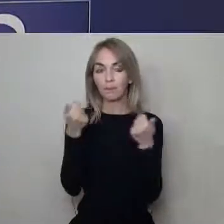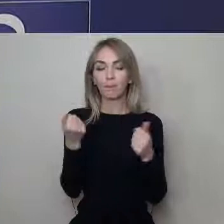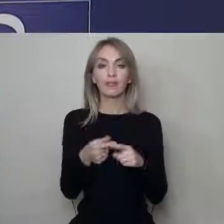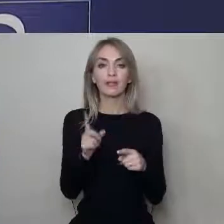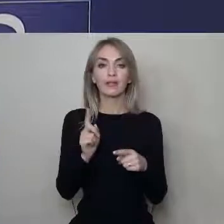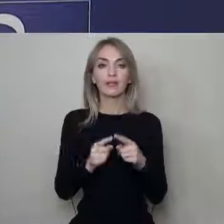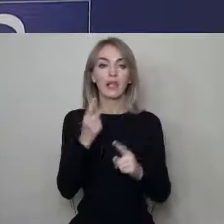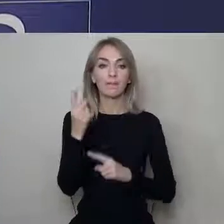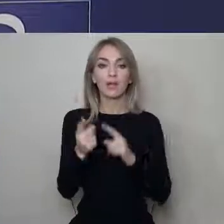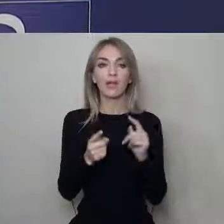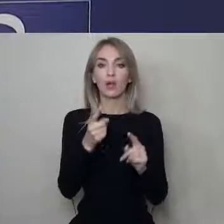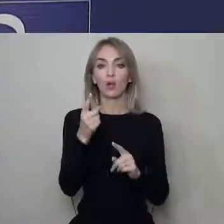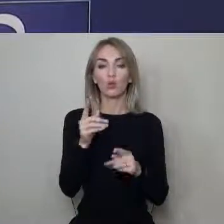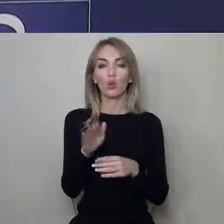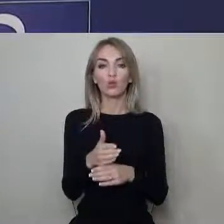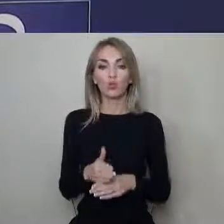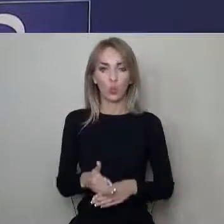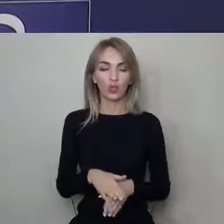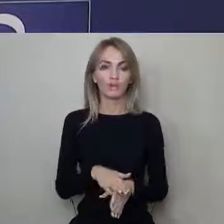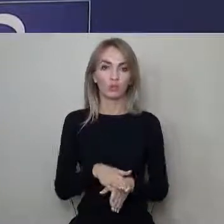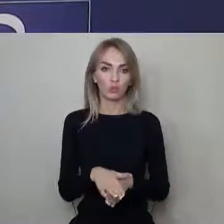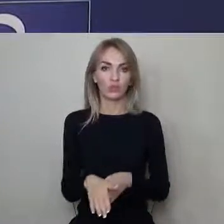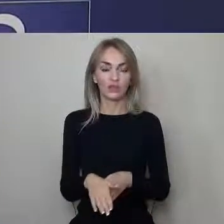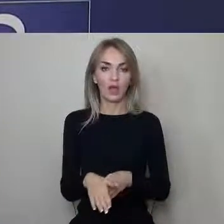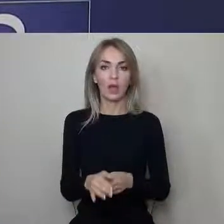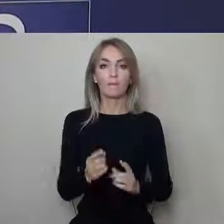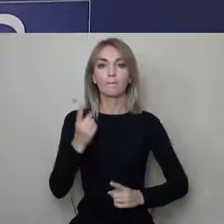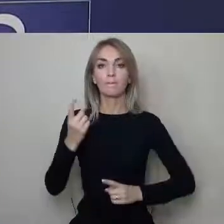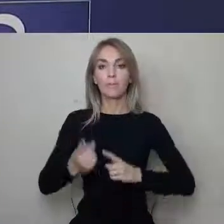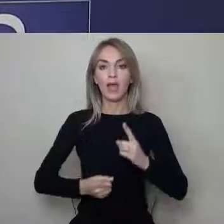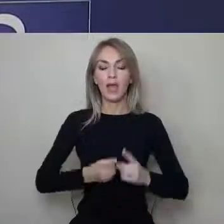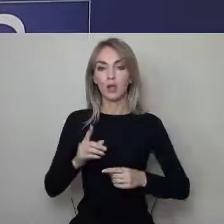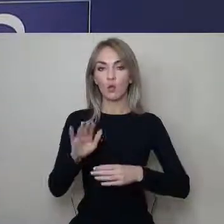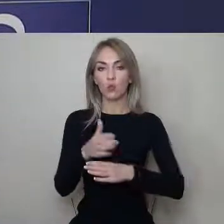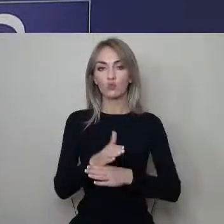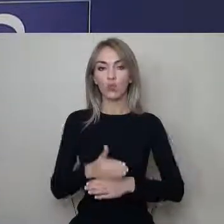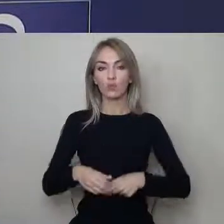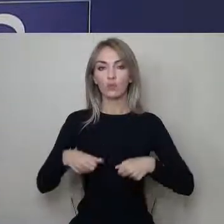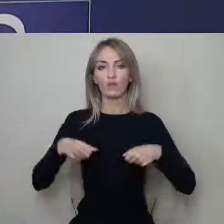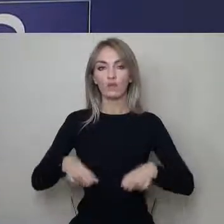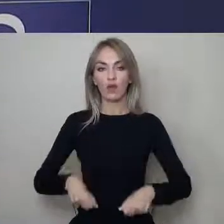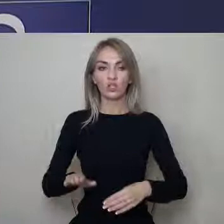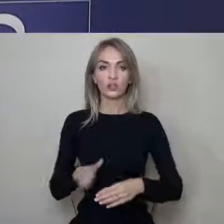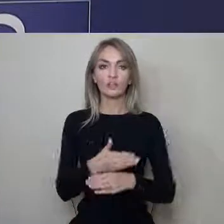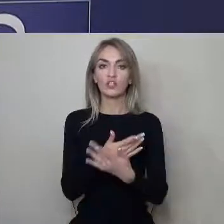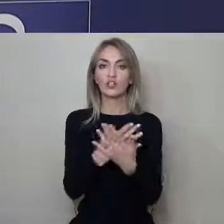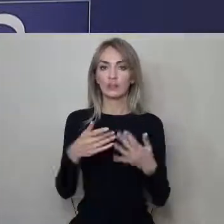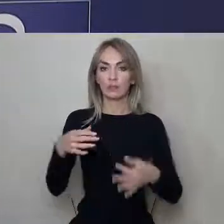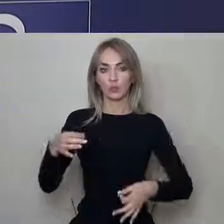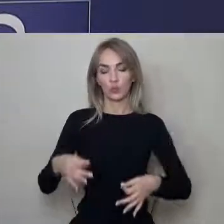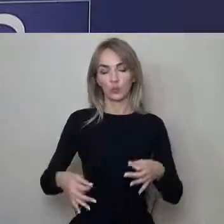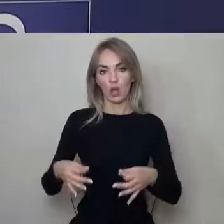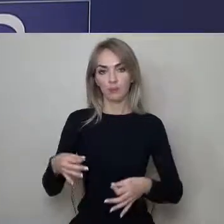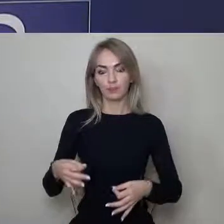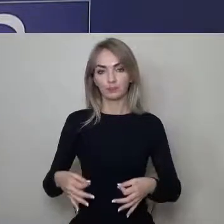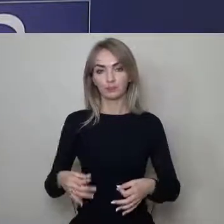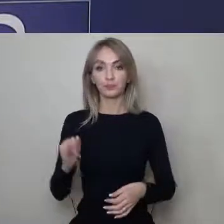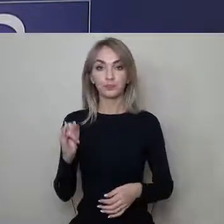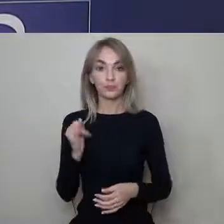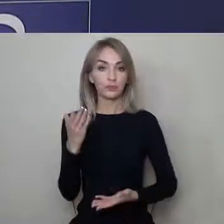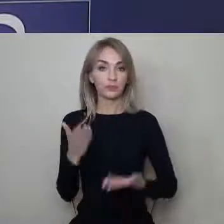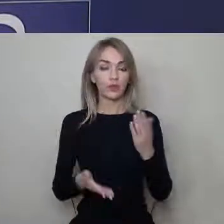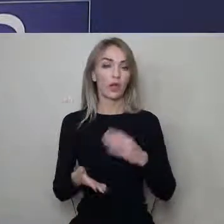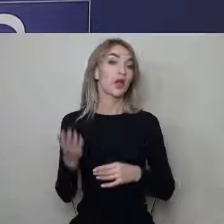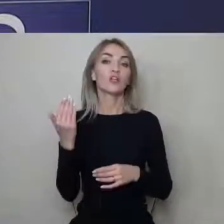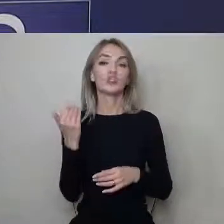so important? Well, it's not on the slide, but here it is to do with the